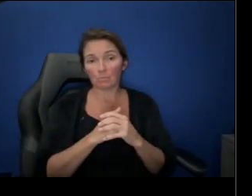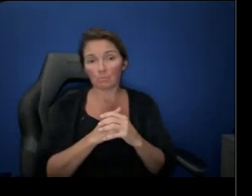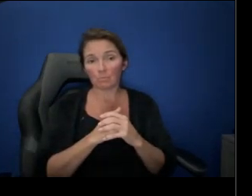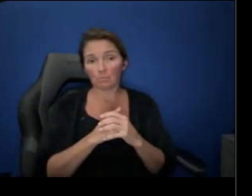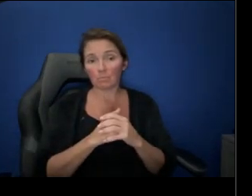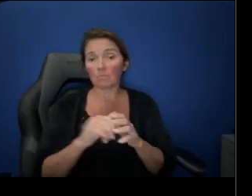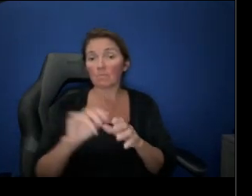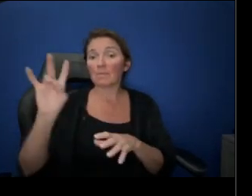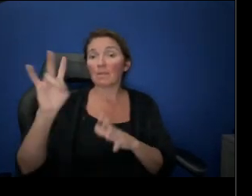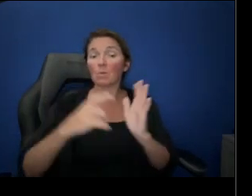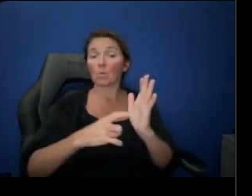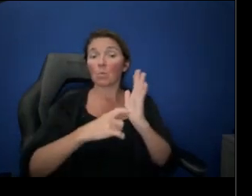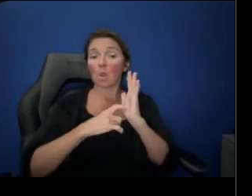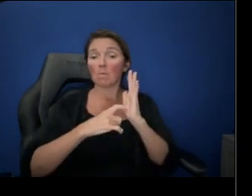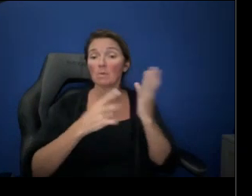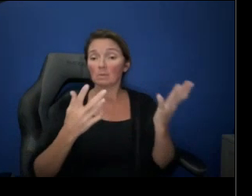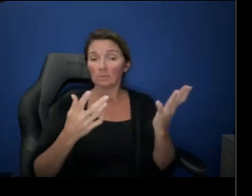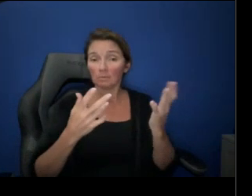Seven requirements.